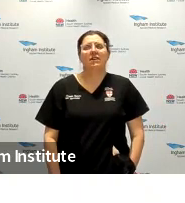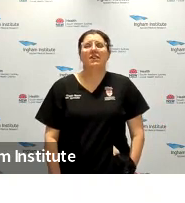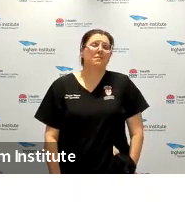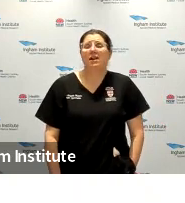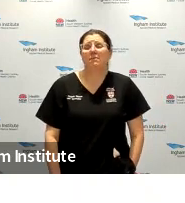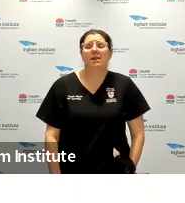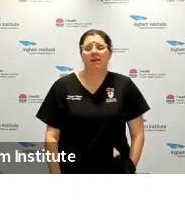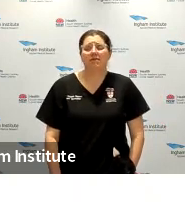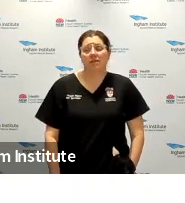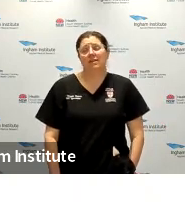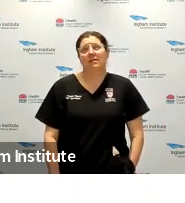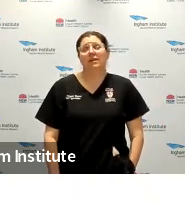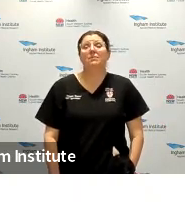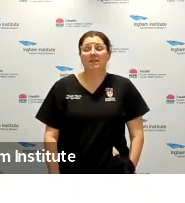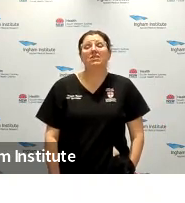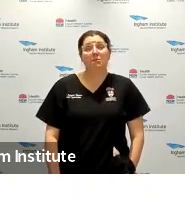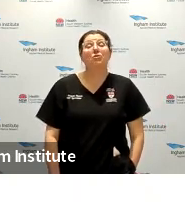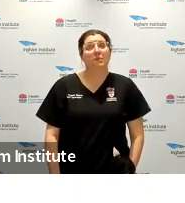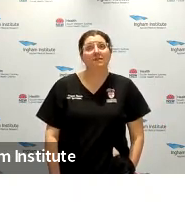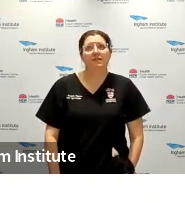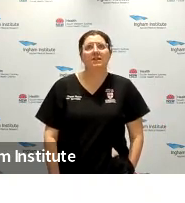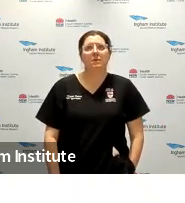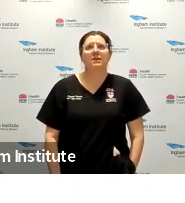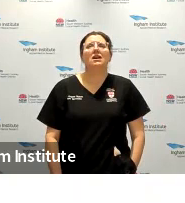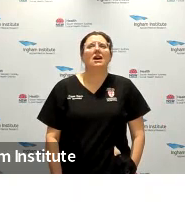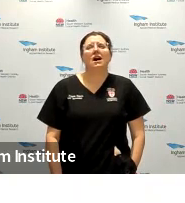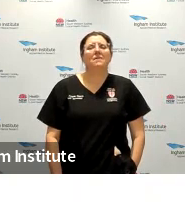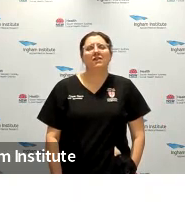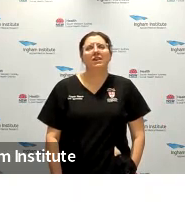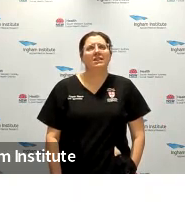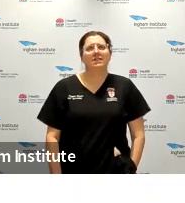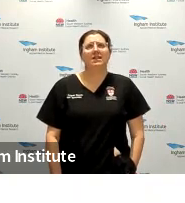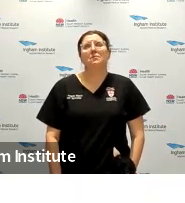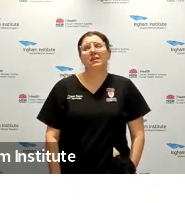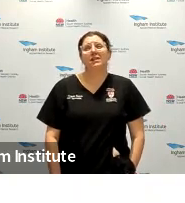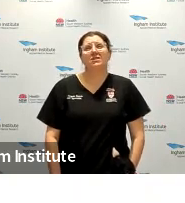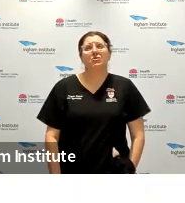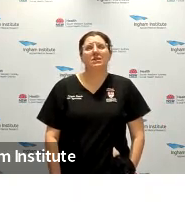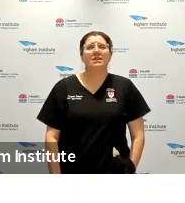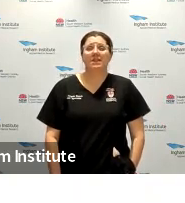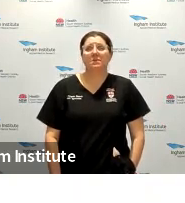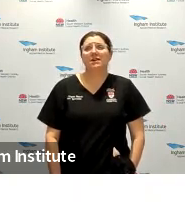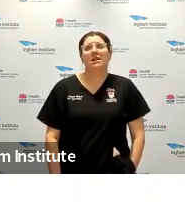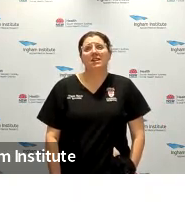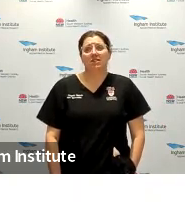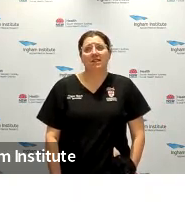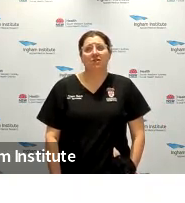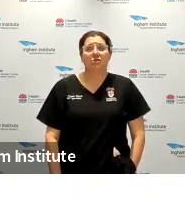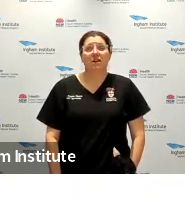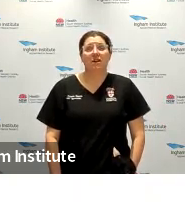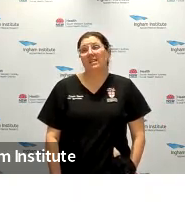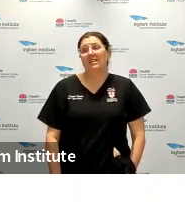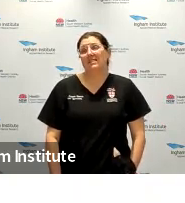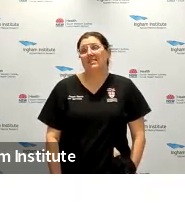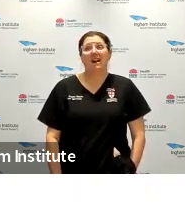we've identified that might be of potential improvement for these women. And I've only listed some: blood disorders, asthma,